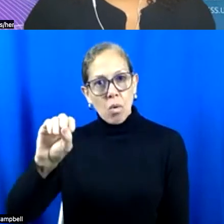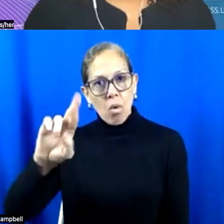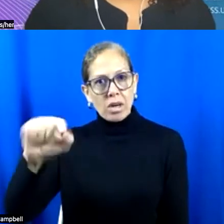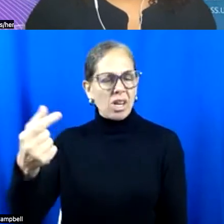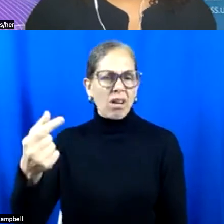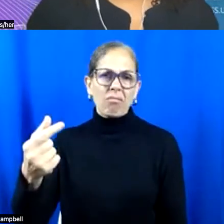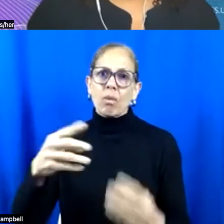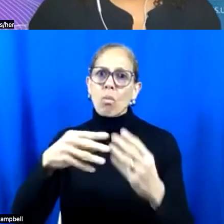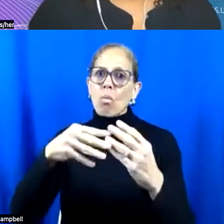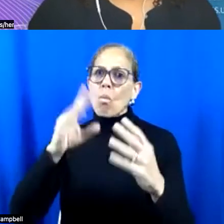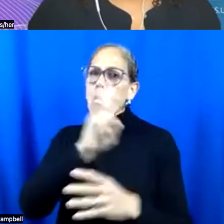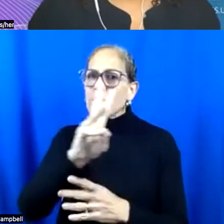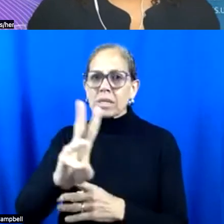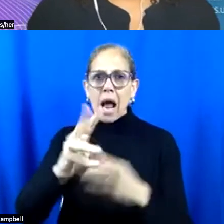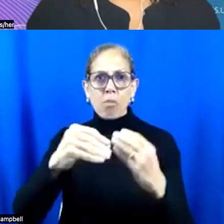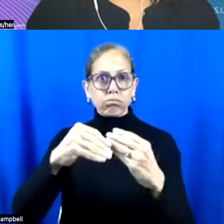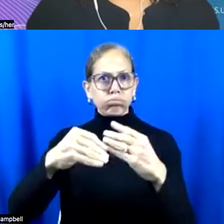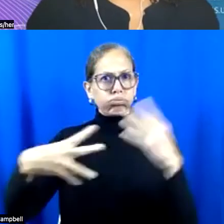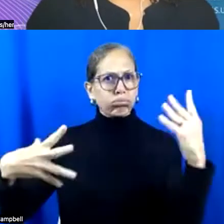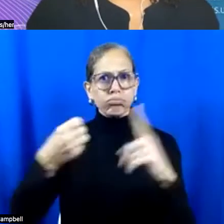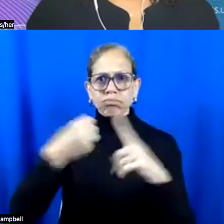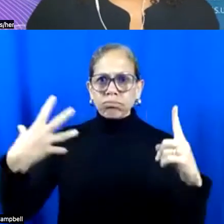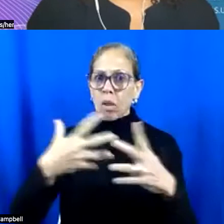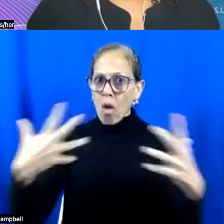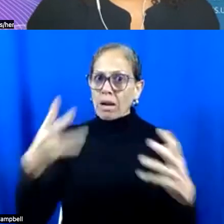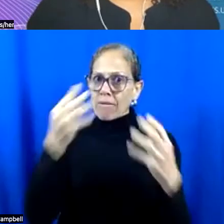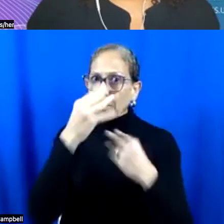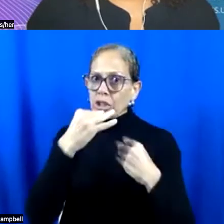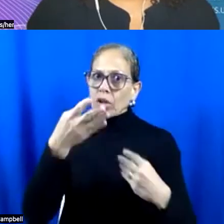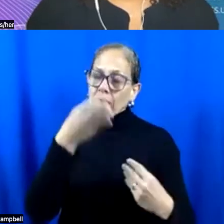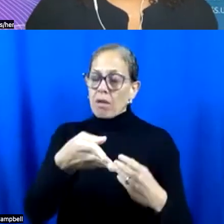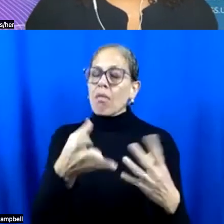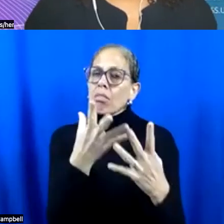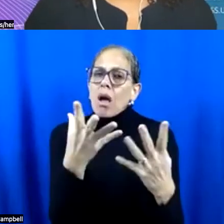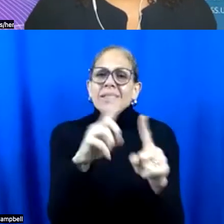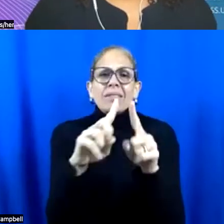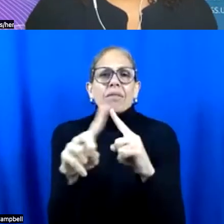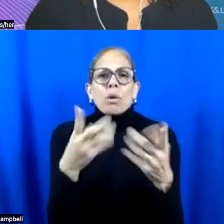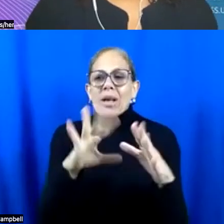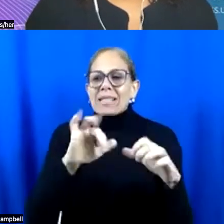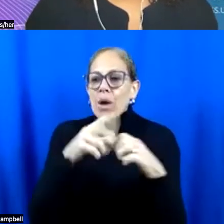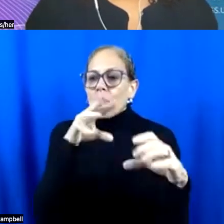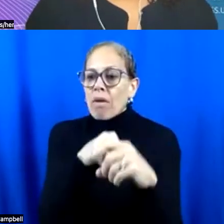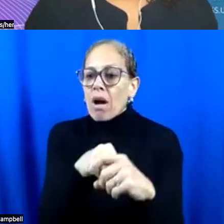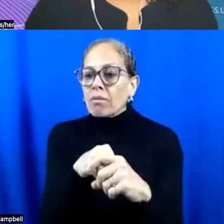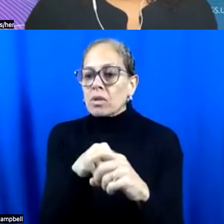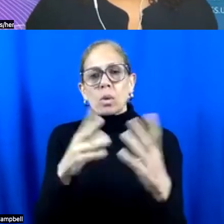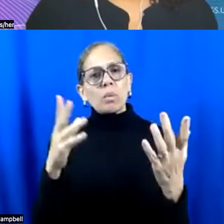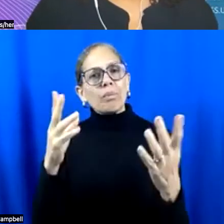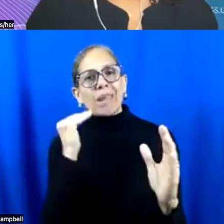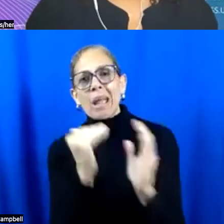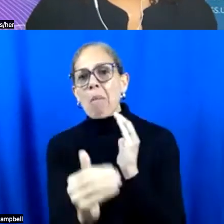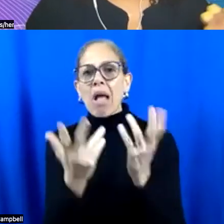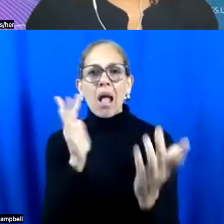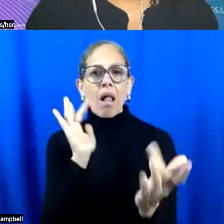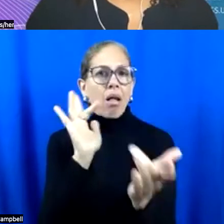is way more robust than I could possibly be. And there are many ways that you can get involved. So feel free to email, feel free to reach out, feel